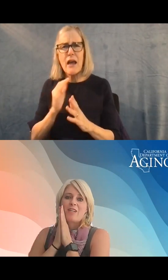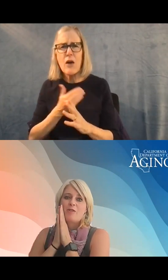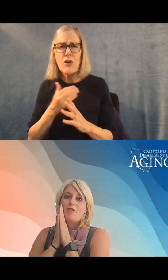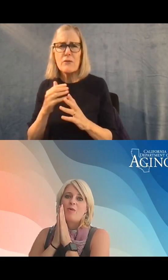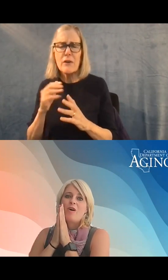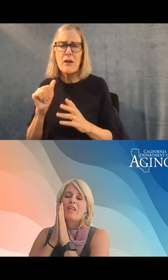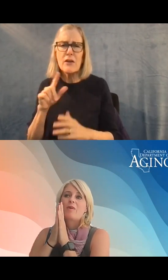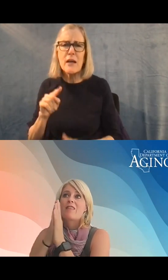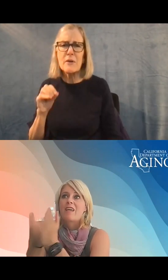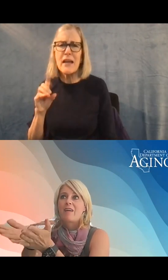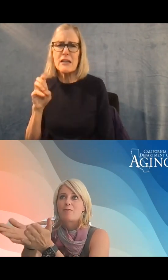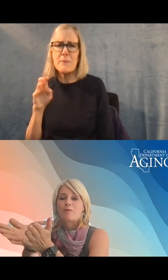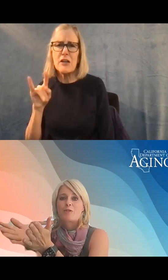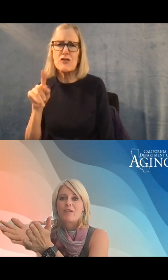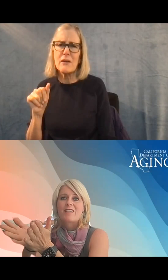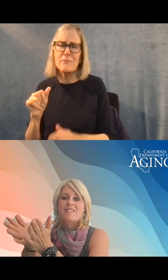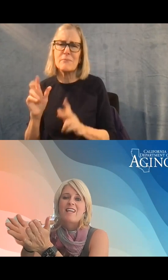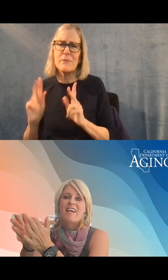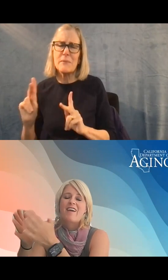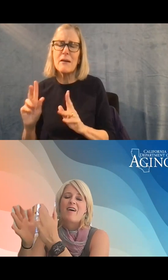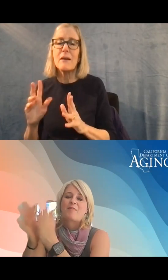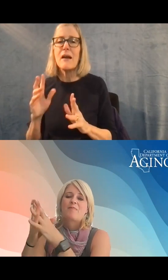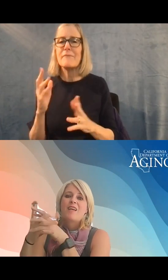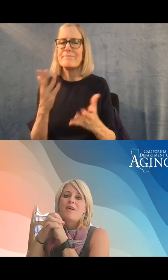Endless gratitude to you all, and I want to thank everyone for joining us